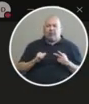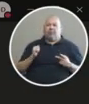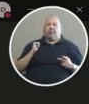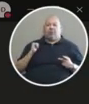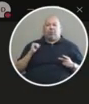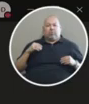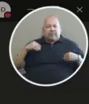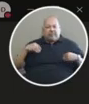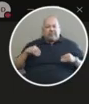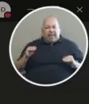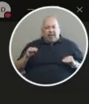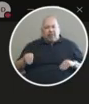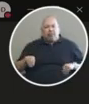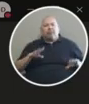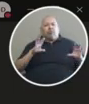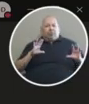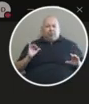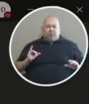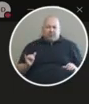not sell.